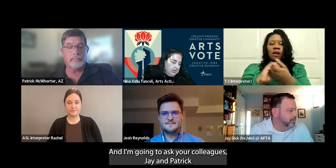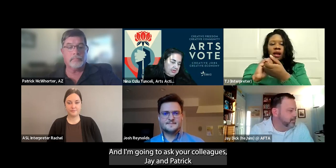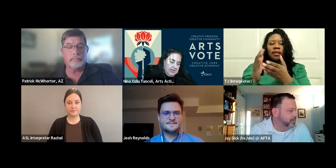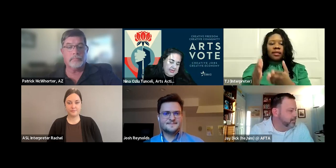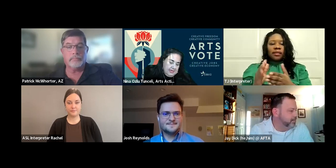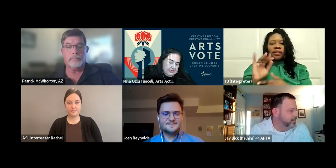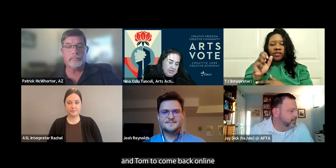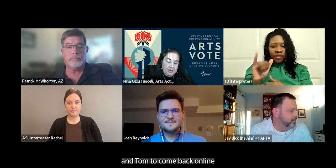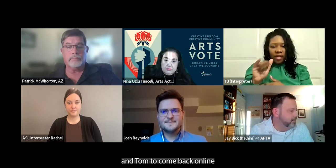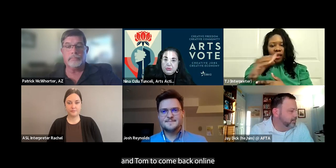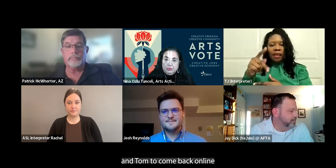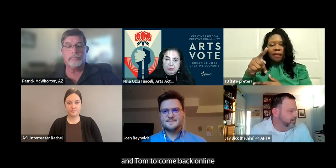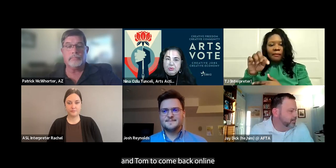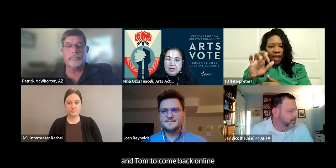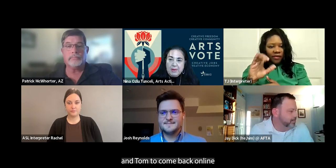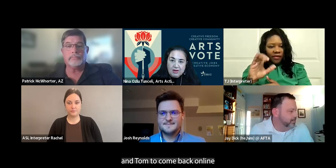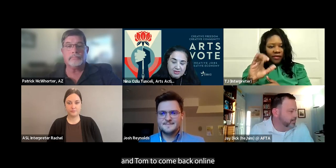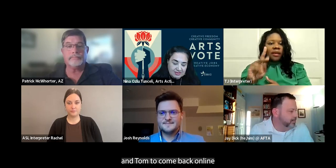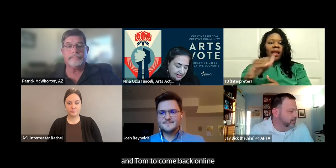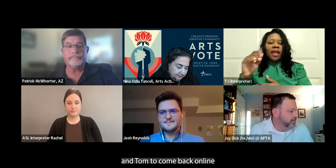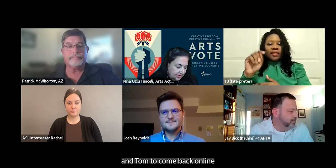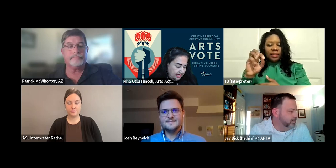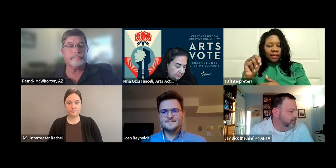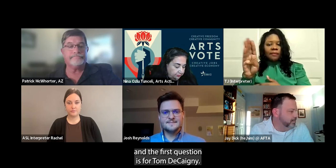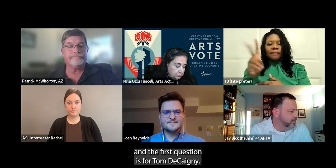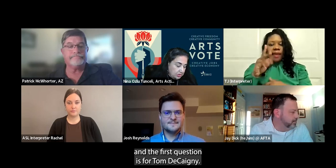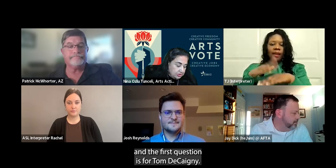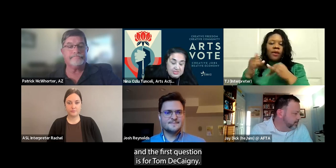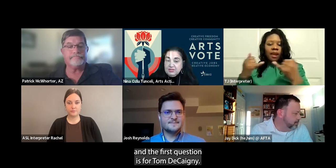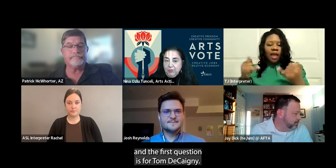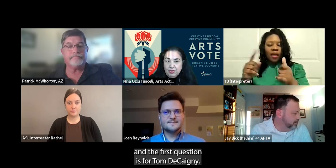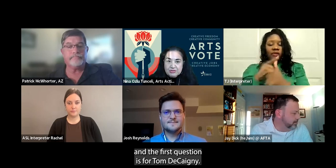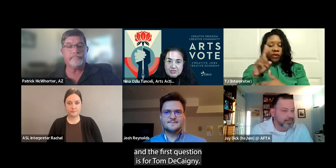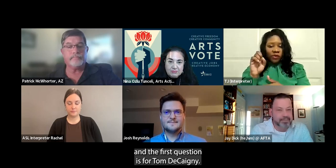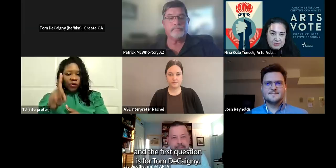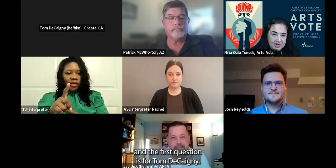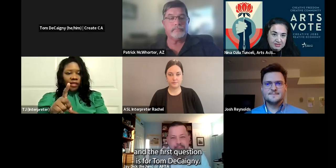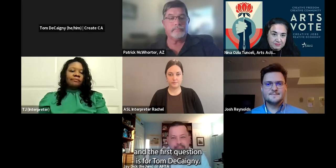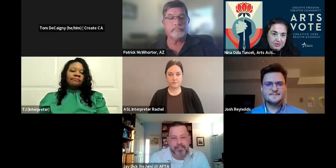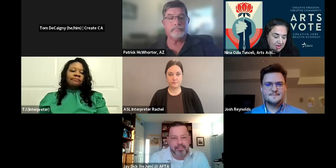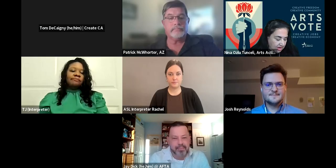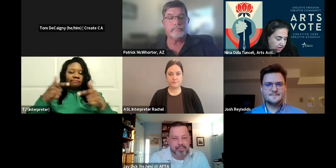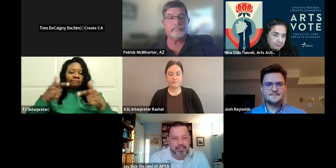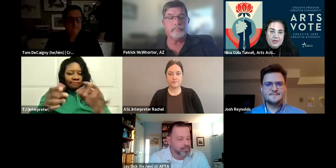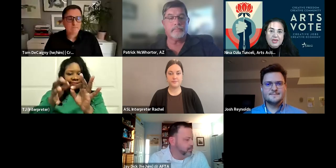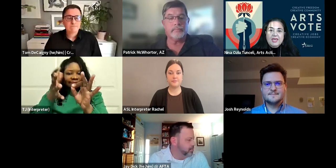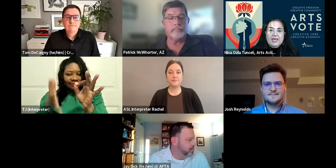Patrick and Tom, to come back online. And the first question is for Tom DeCaney.